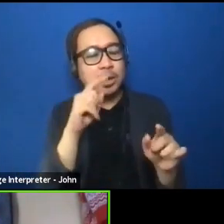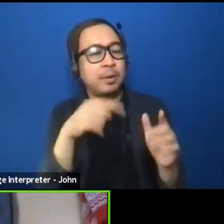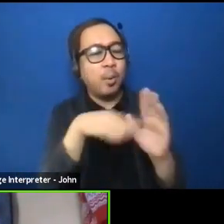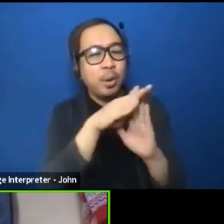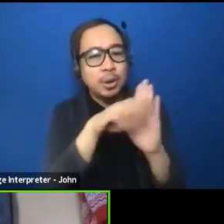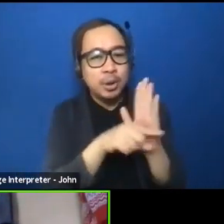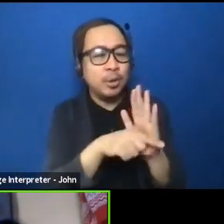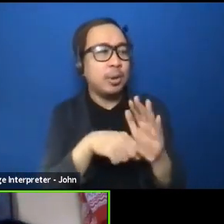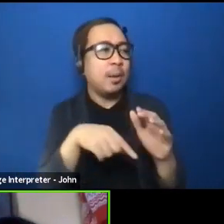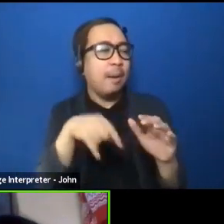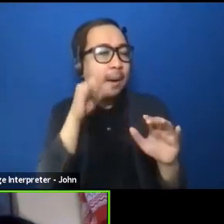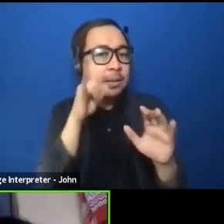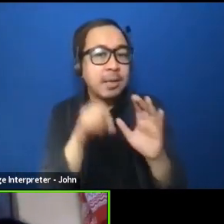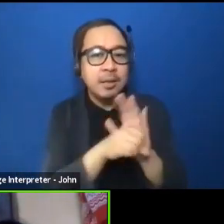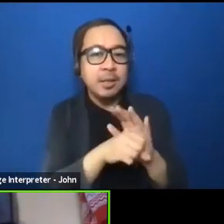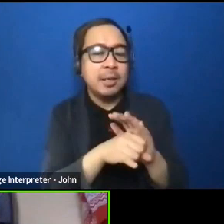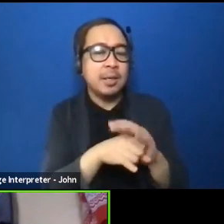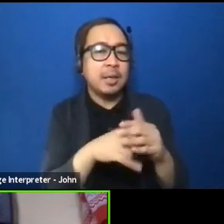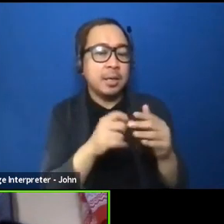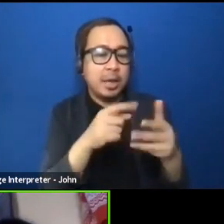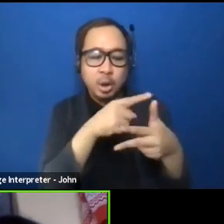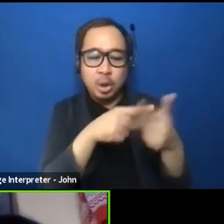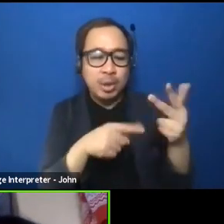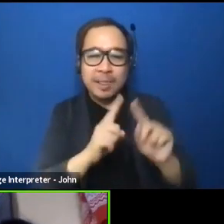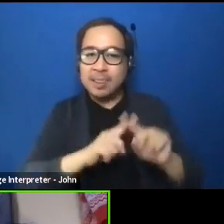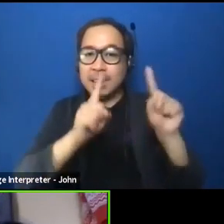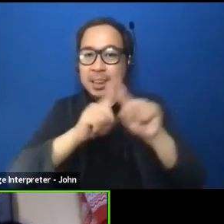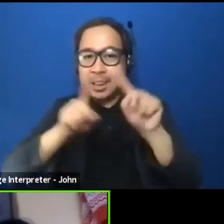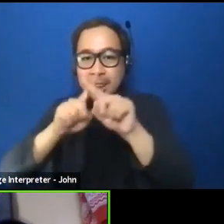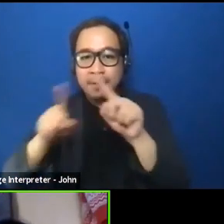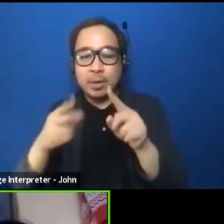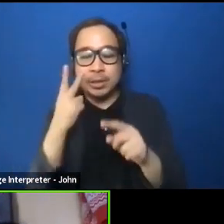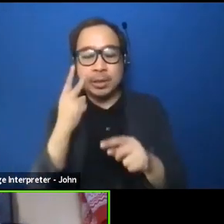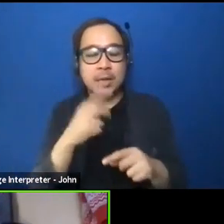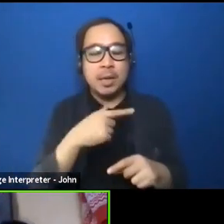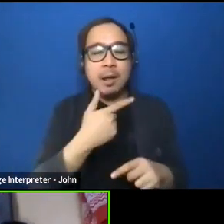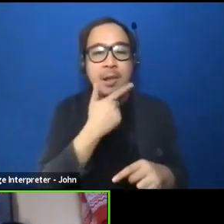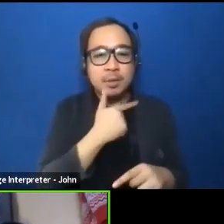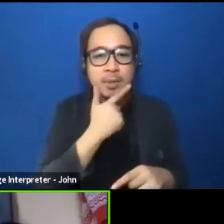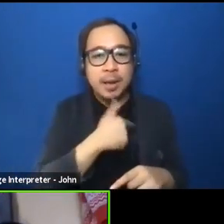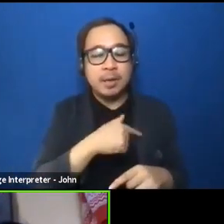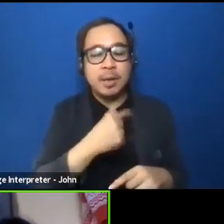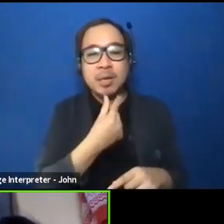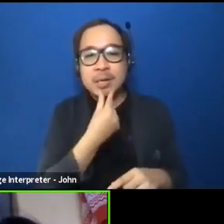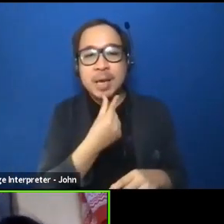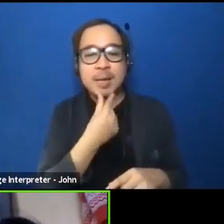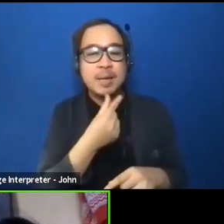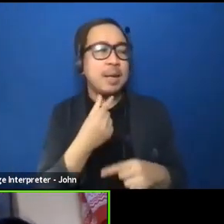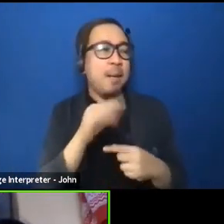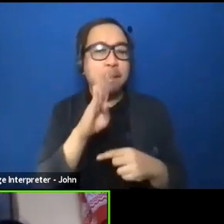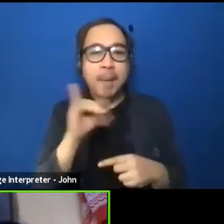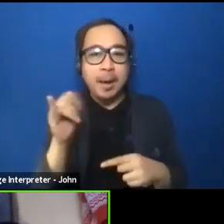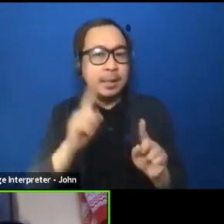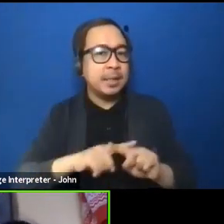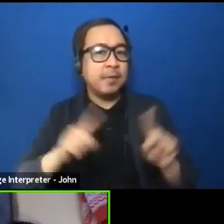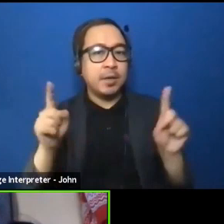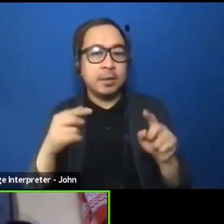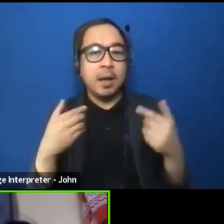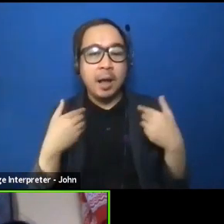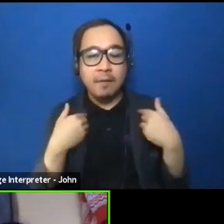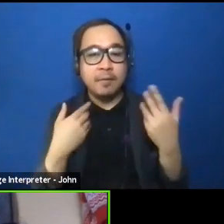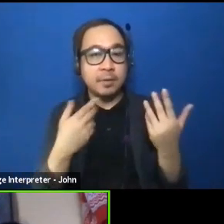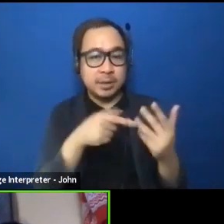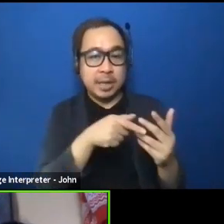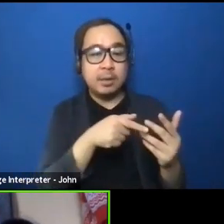sex characteristics, there are three different things. Like lesbian, gay is a different thing. Bisexual is a different thing. There are lesbian, gay, bisexual is sexual